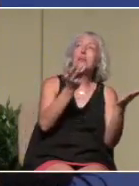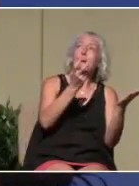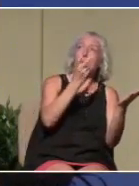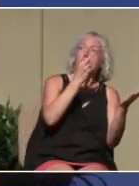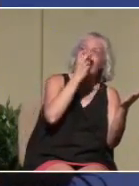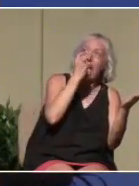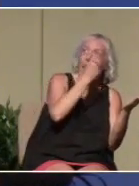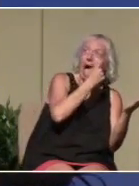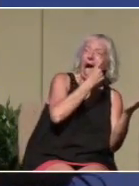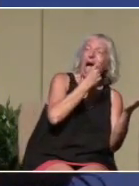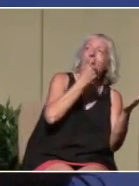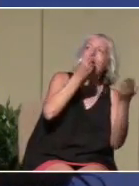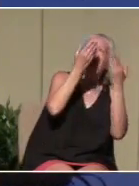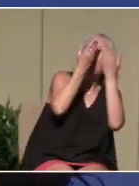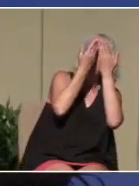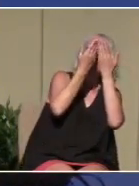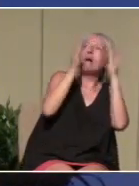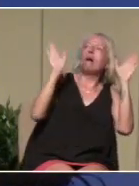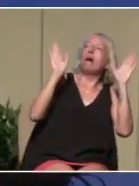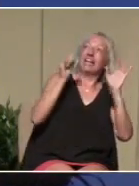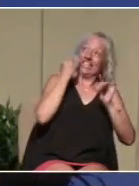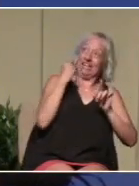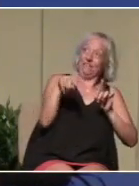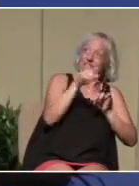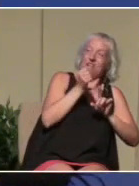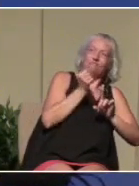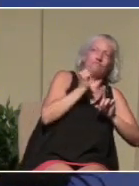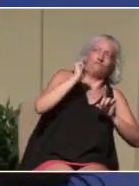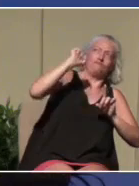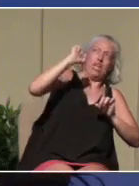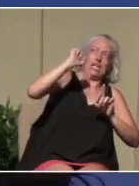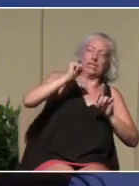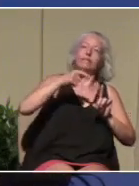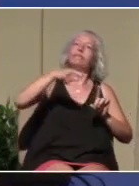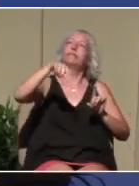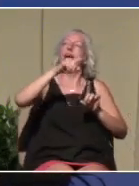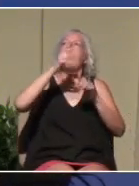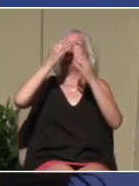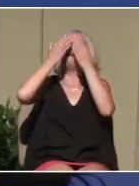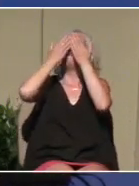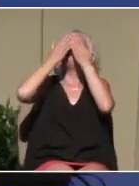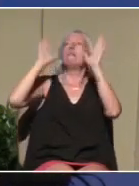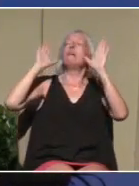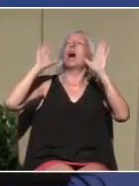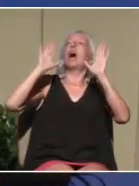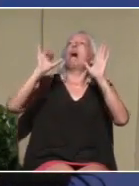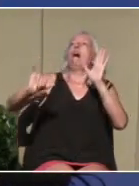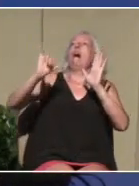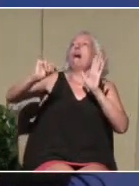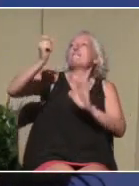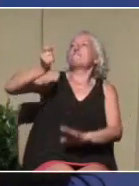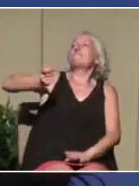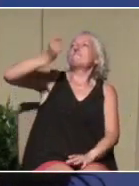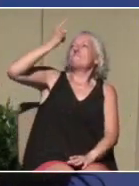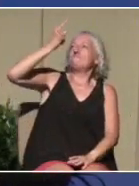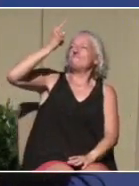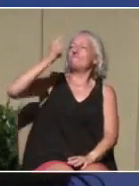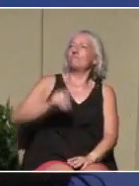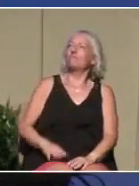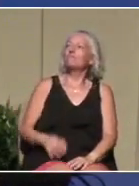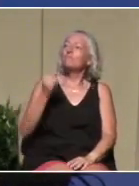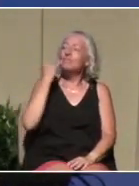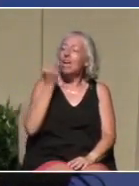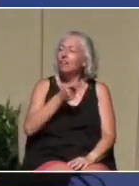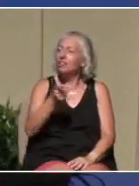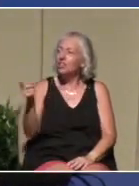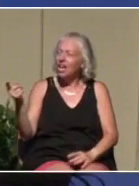if there's anybody in this place who's resisting your love, that they would just give in today. If there's anybody here who's